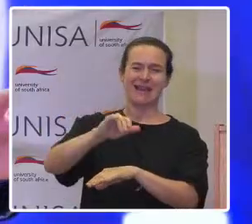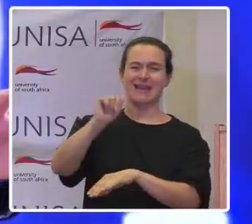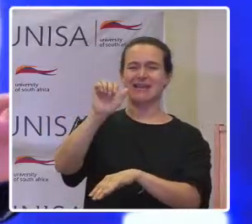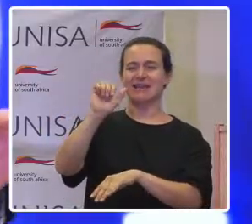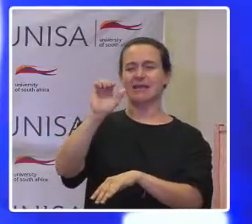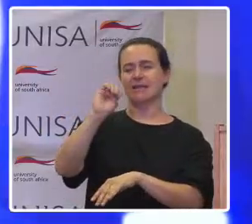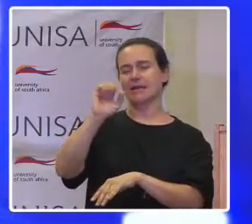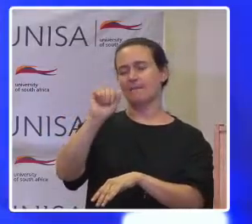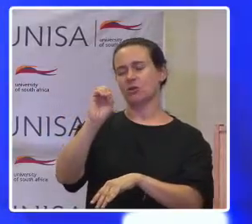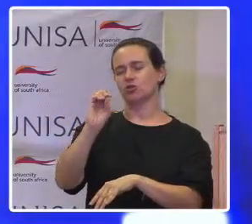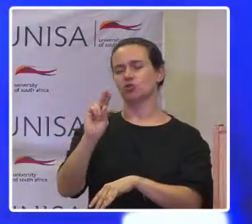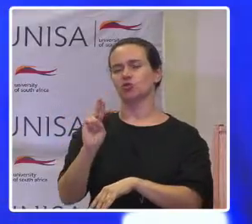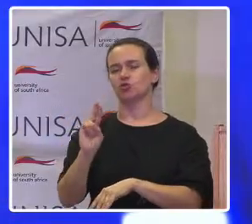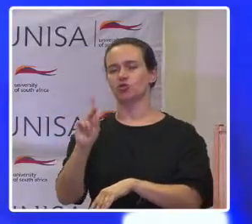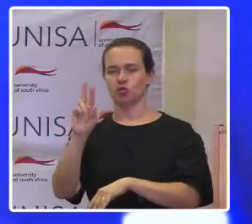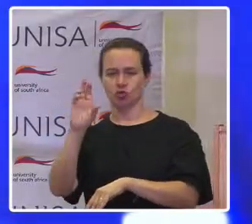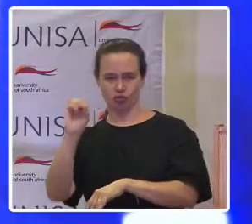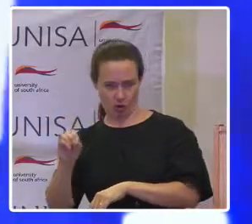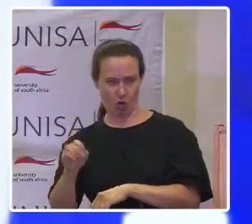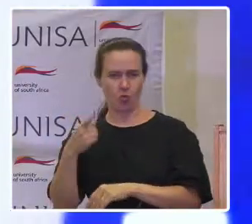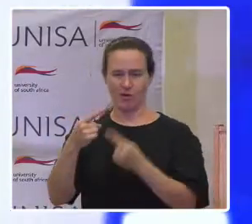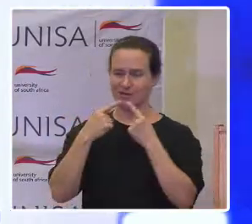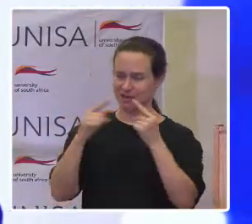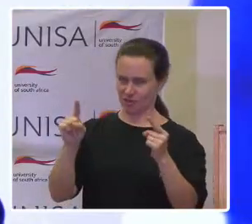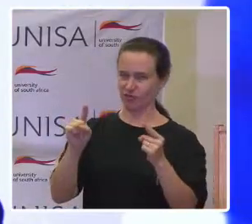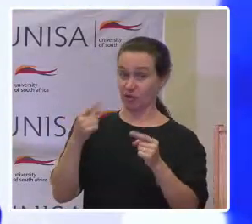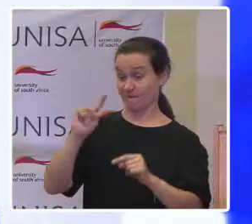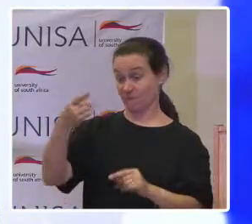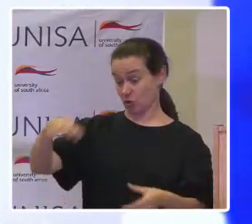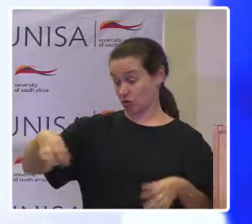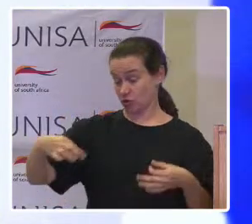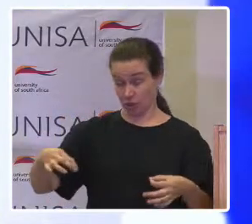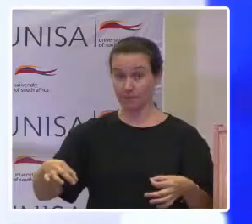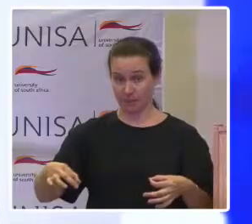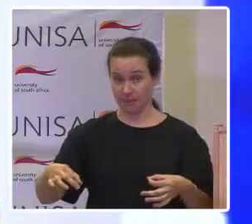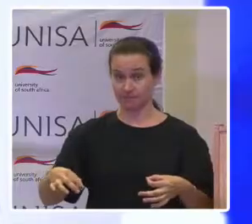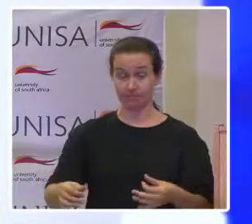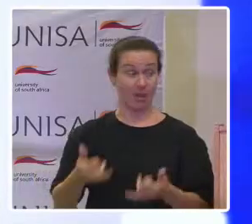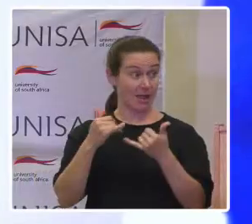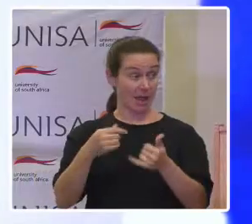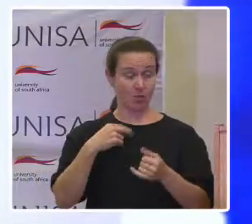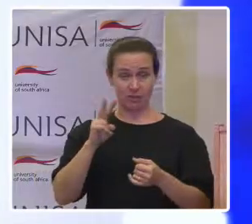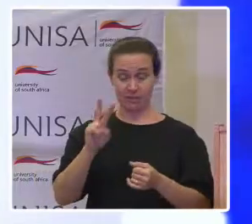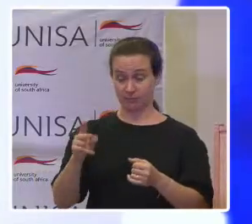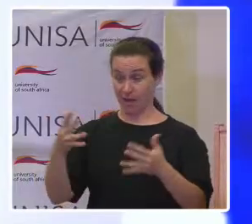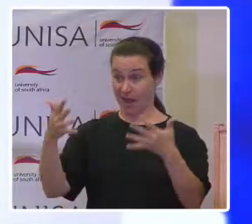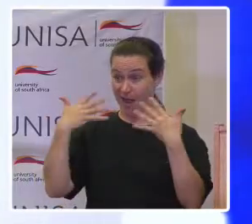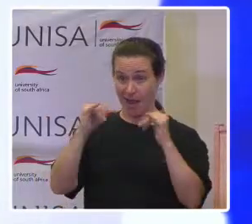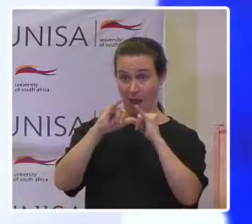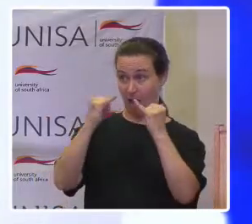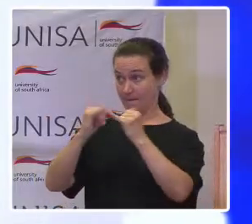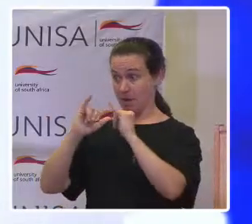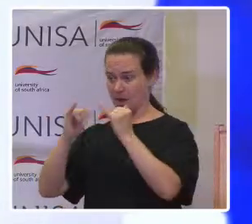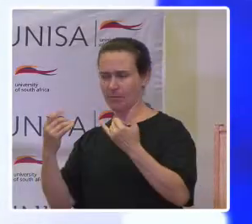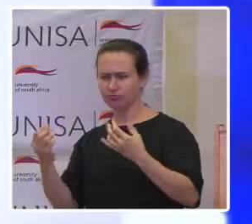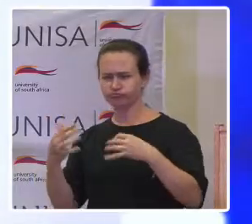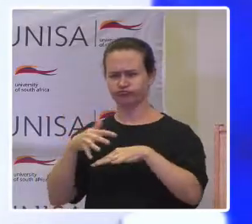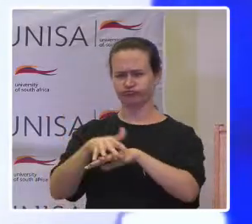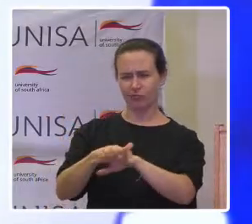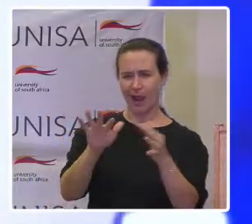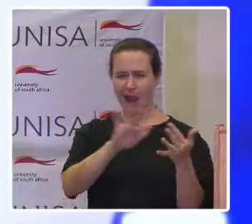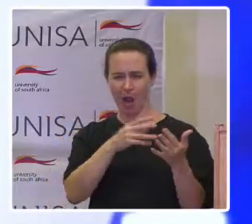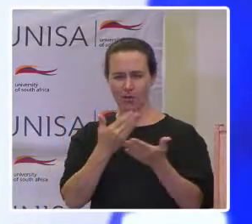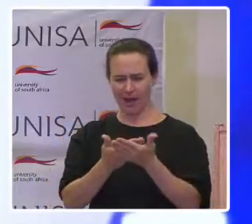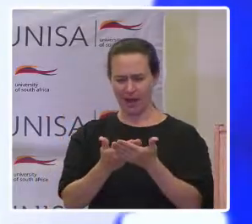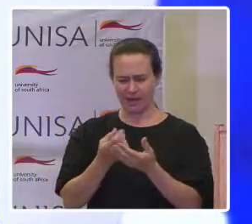document. This one is more of a business plan where we see the integration of airlines in terms of their ticketing